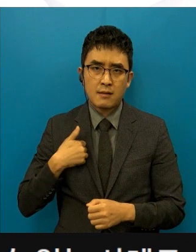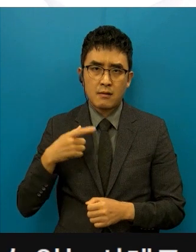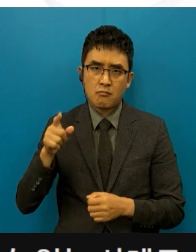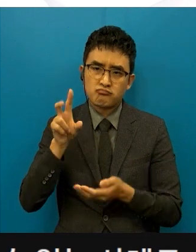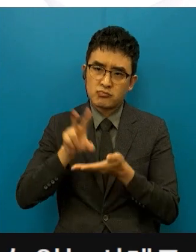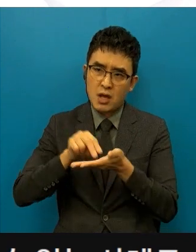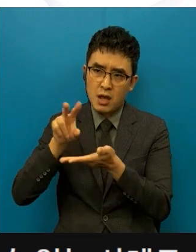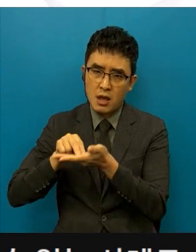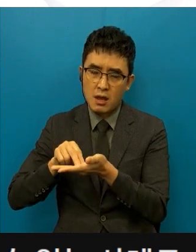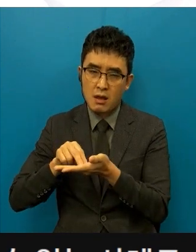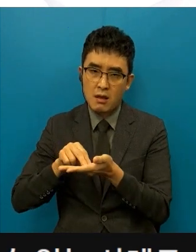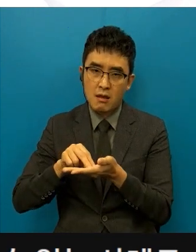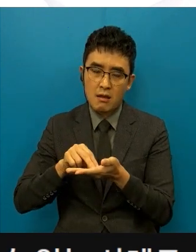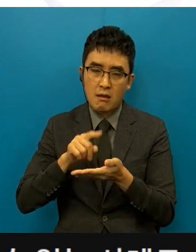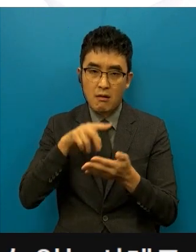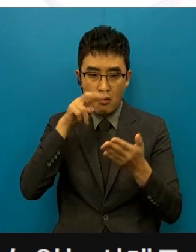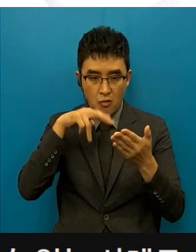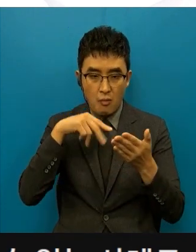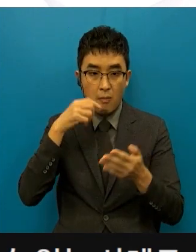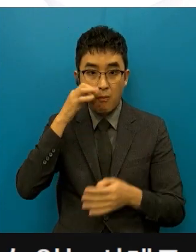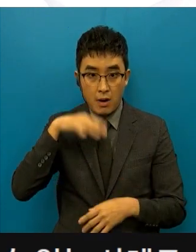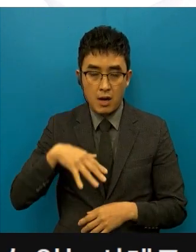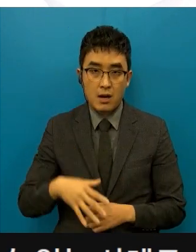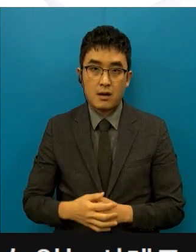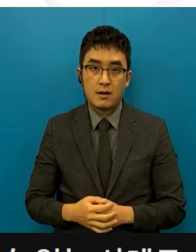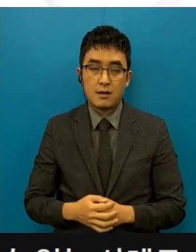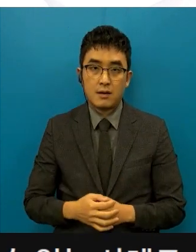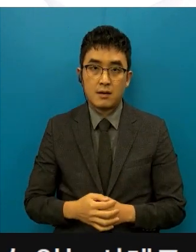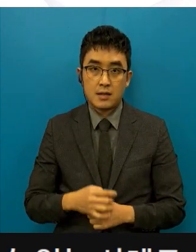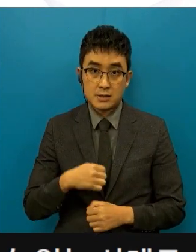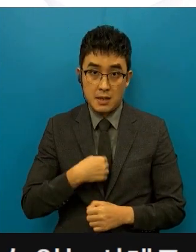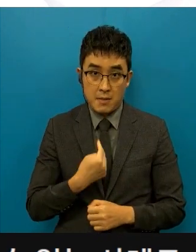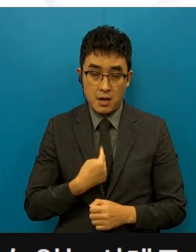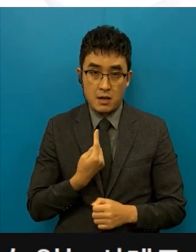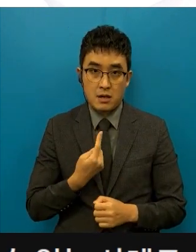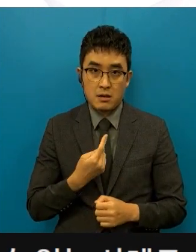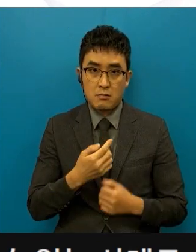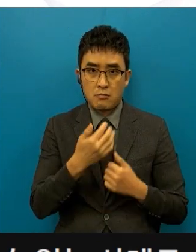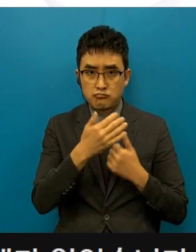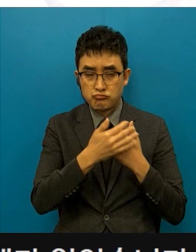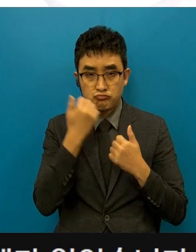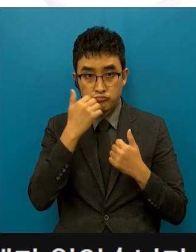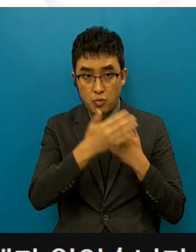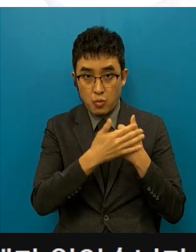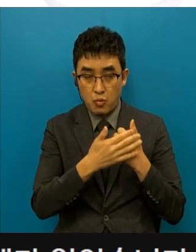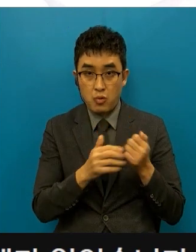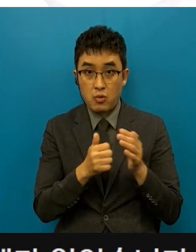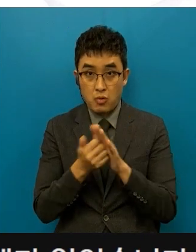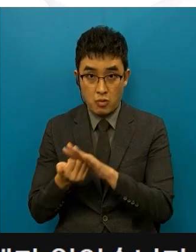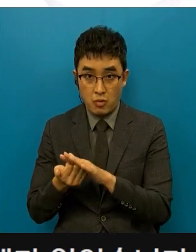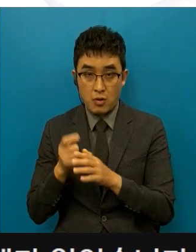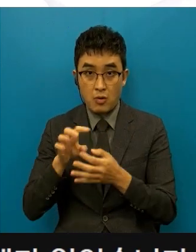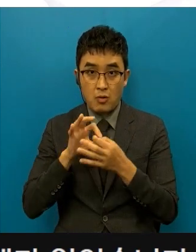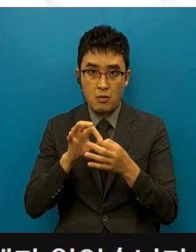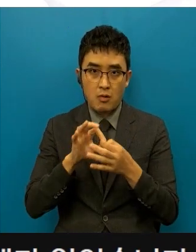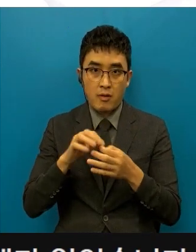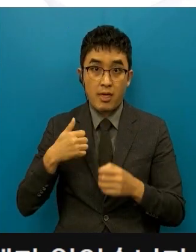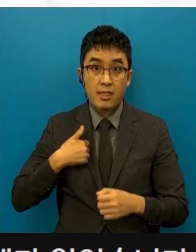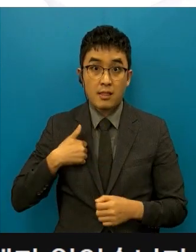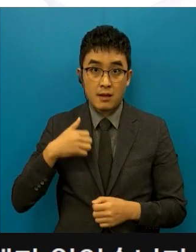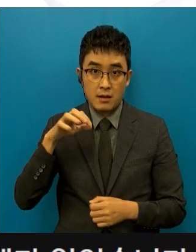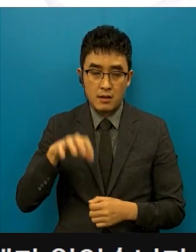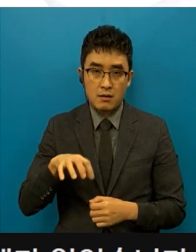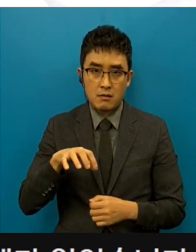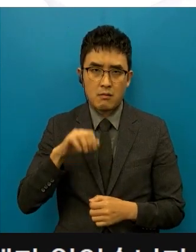the legalizing assisted suicide in Canada. Actually, in fact, this drove many poor older people